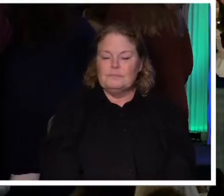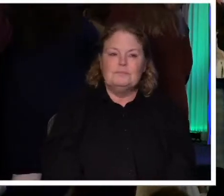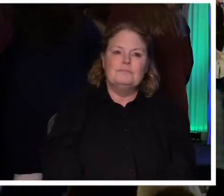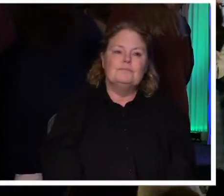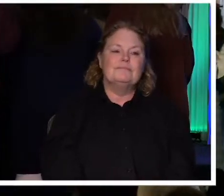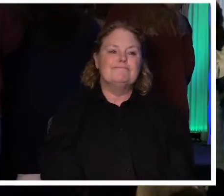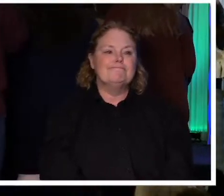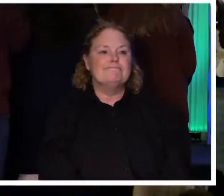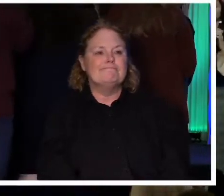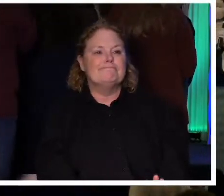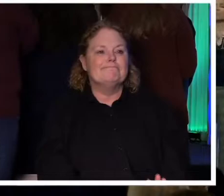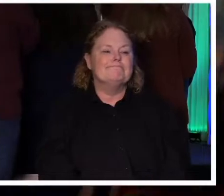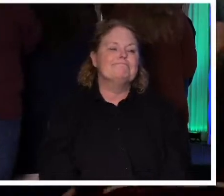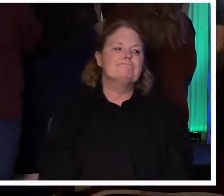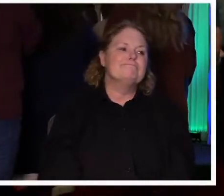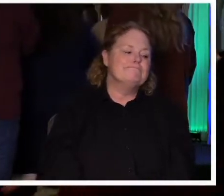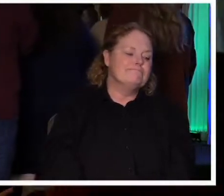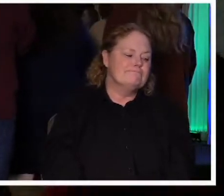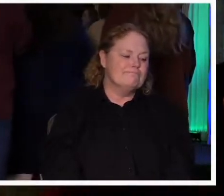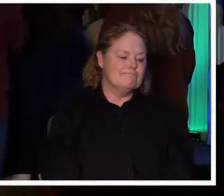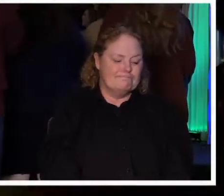Hallelujah. Hallelujah. Hallelujah.